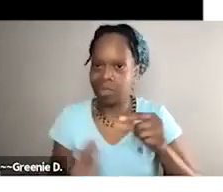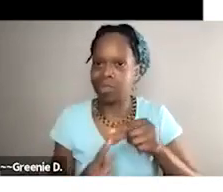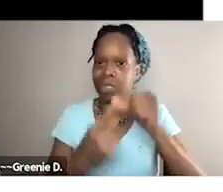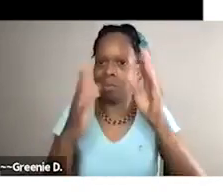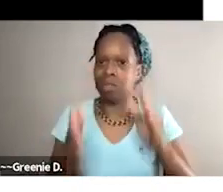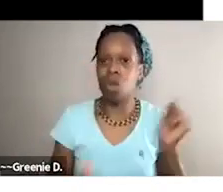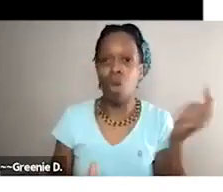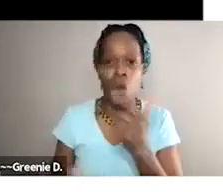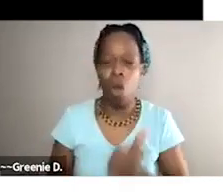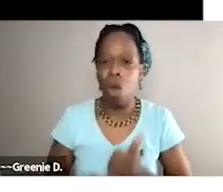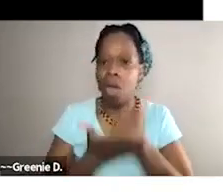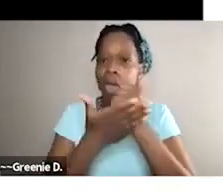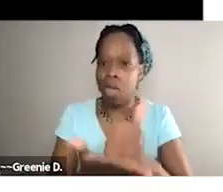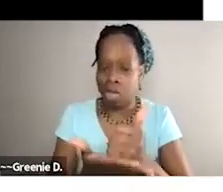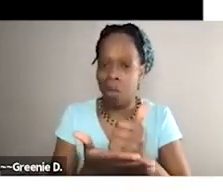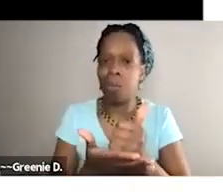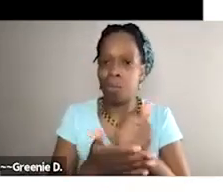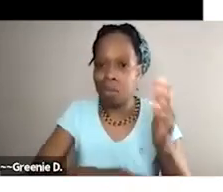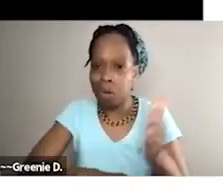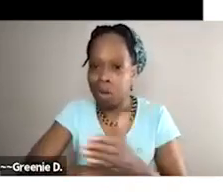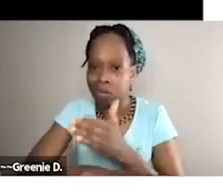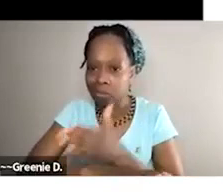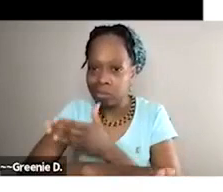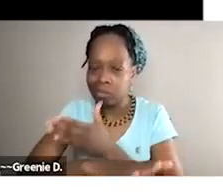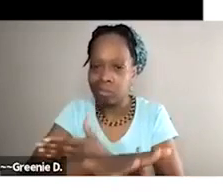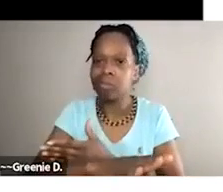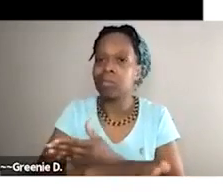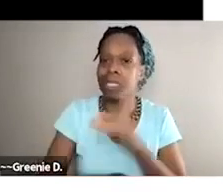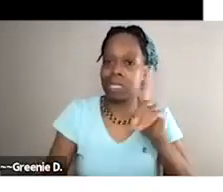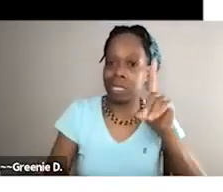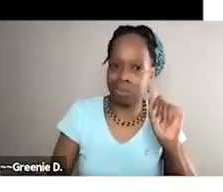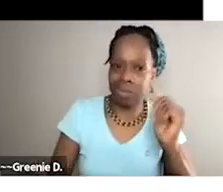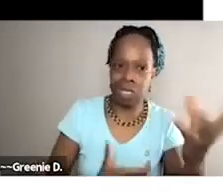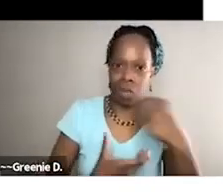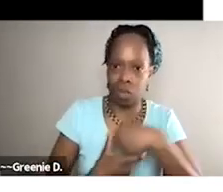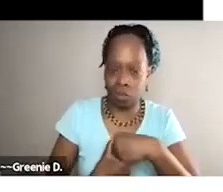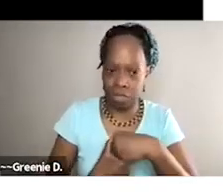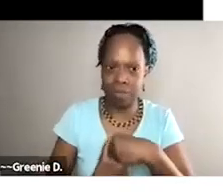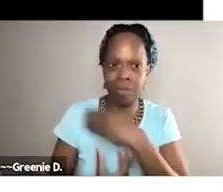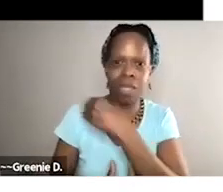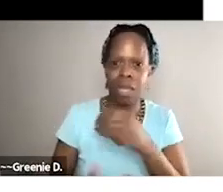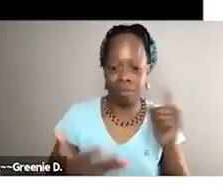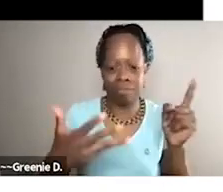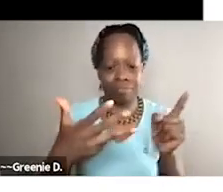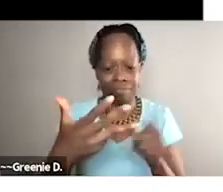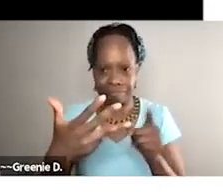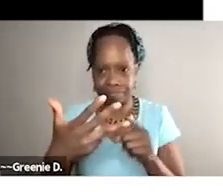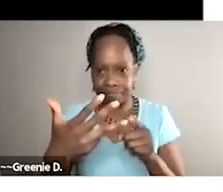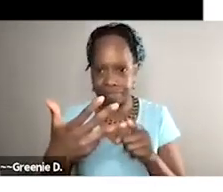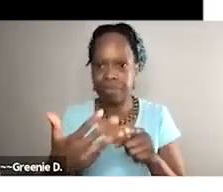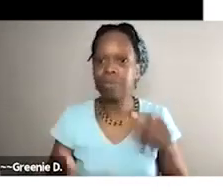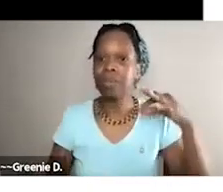of disability inclusion. And the fourth benefit of inclusive classrooms is that they